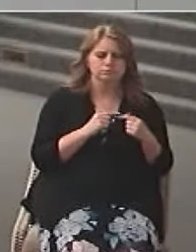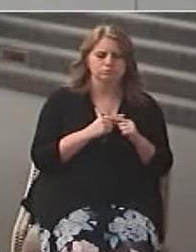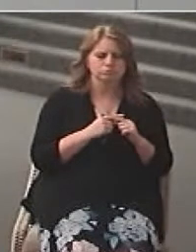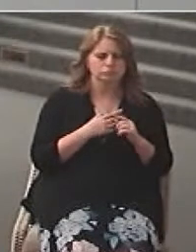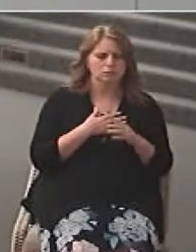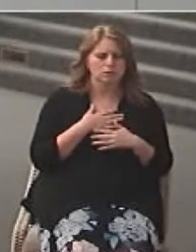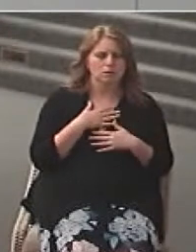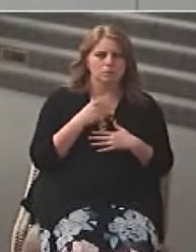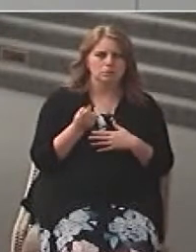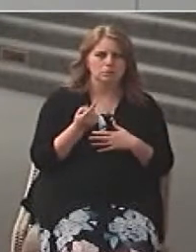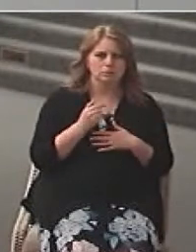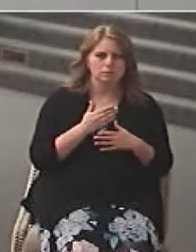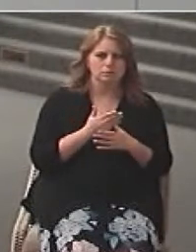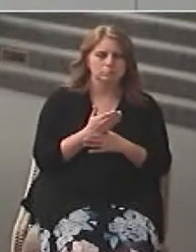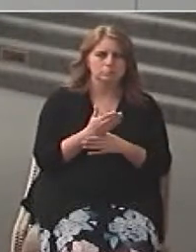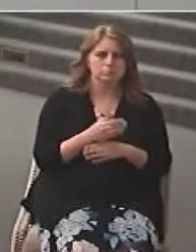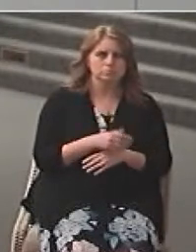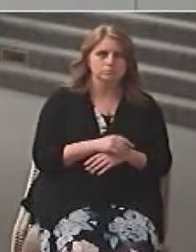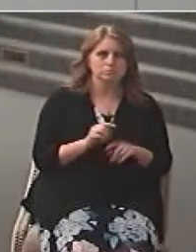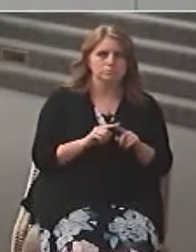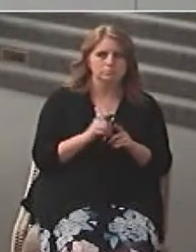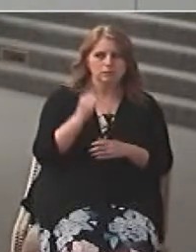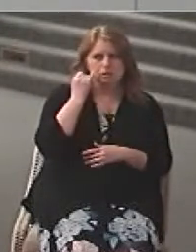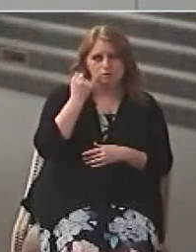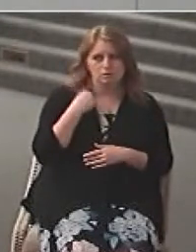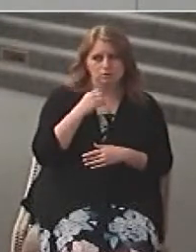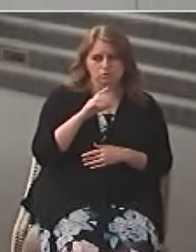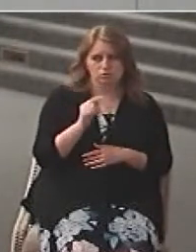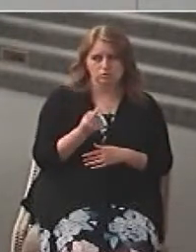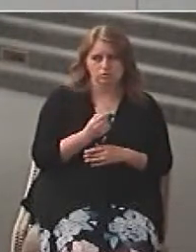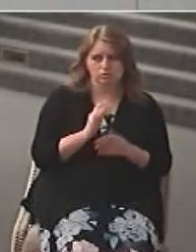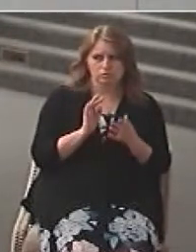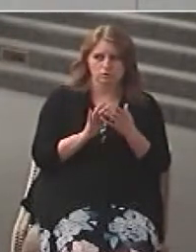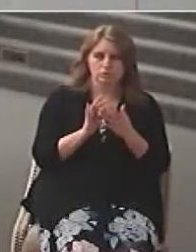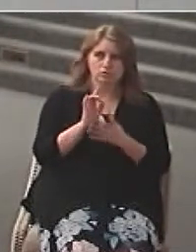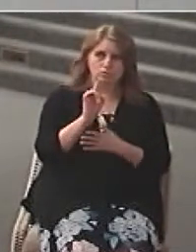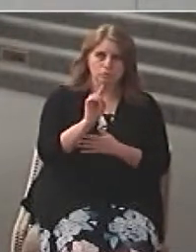through. But if we can just reach one,